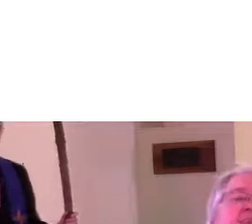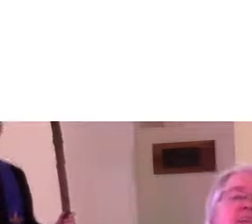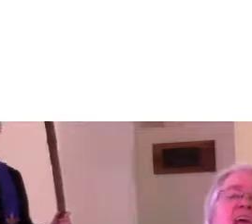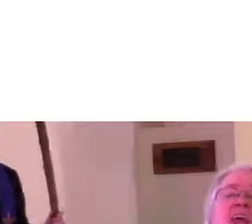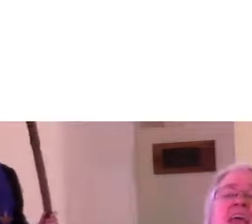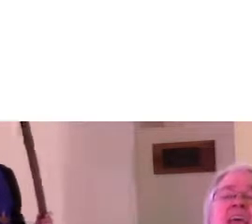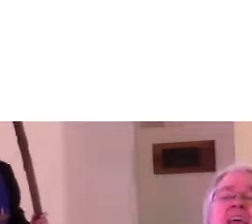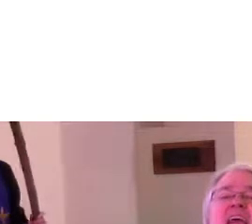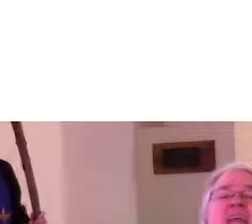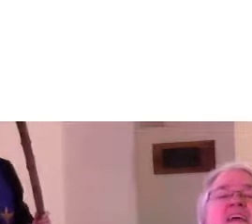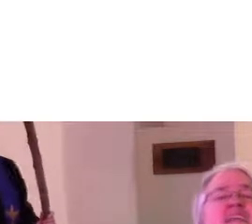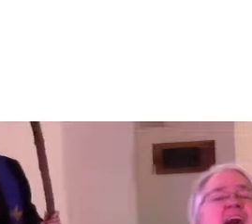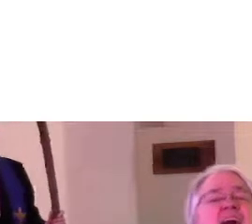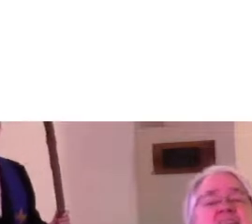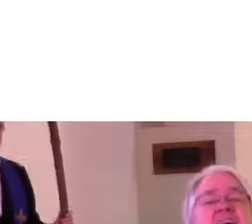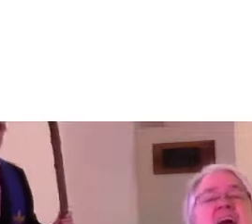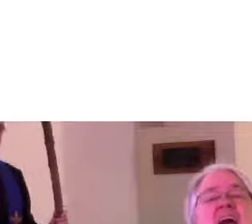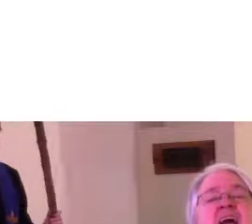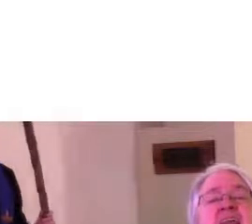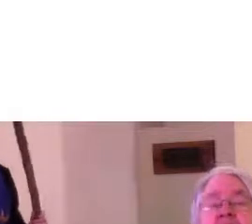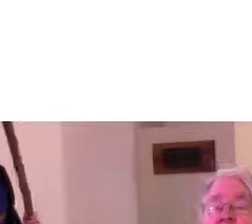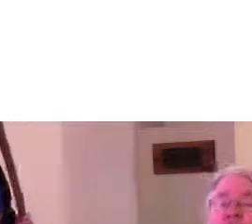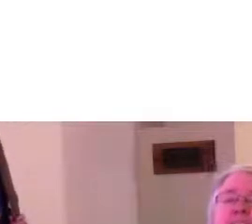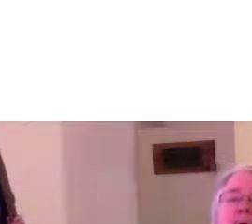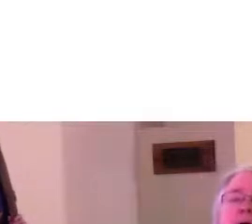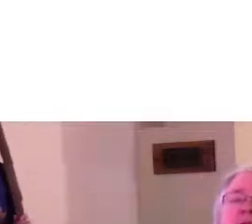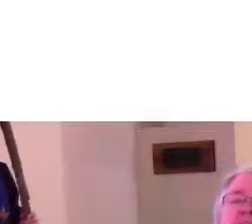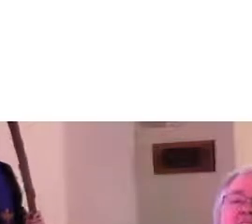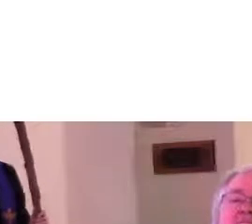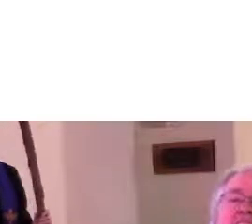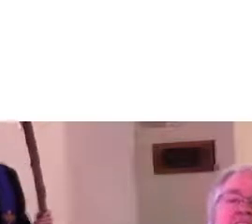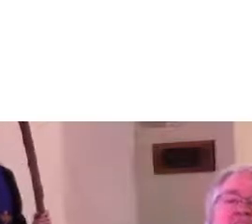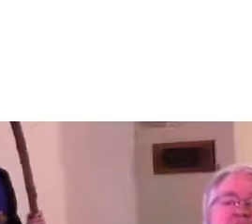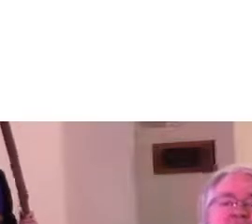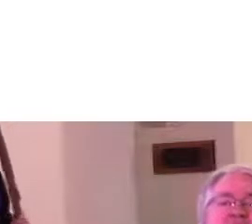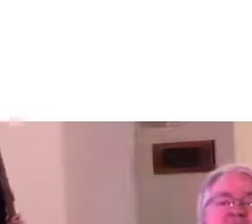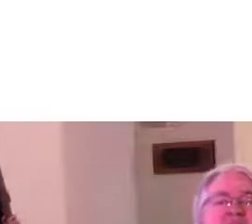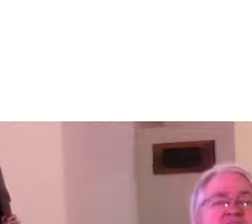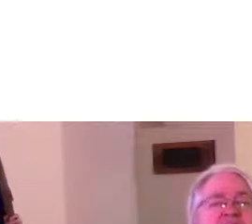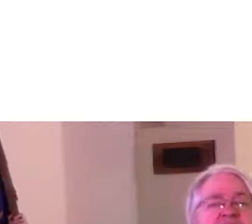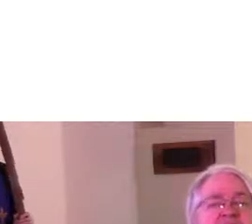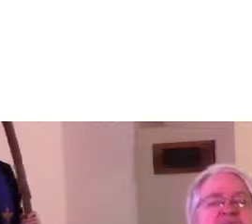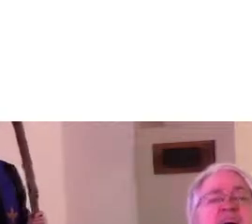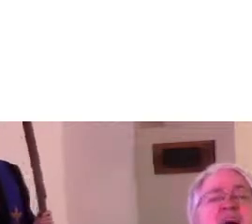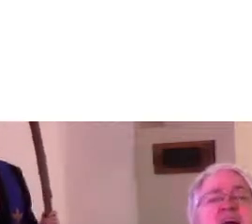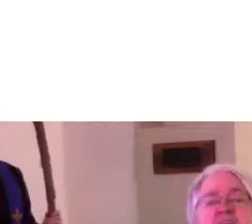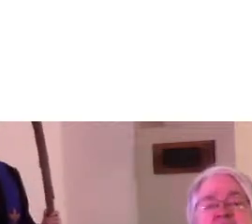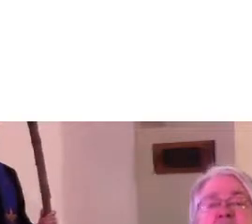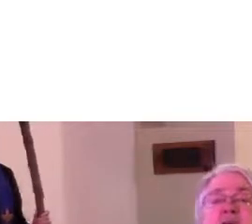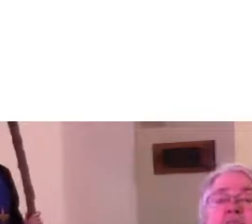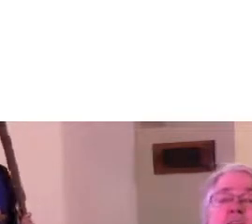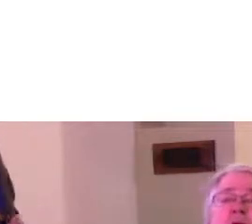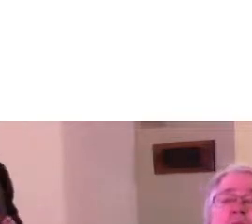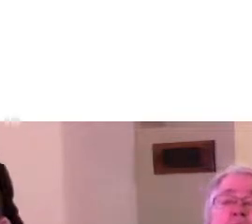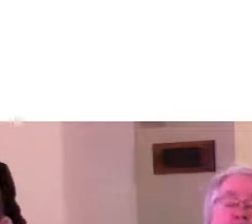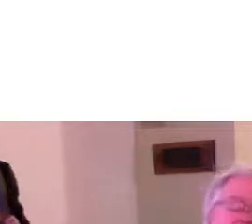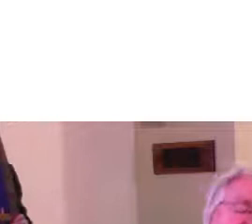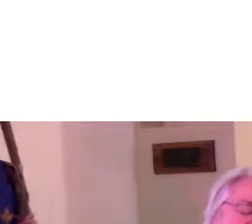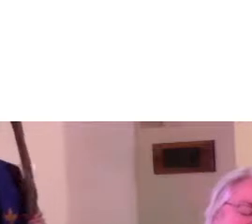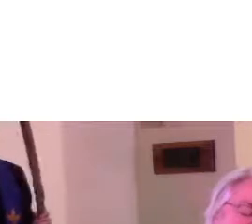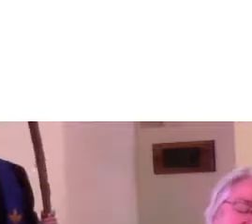be singing in that land. There'll be singing in that land. There'll